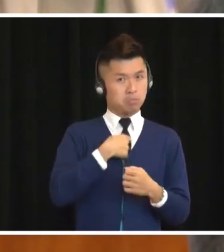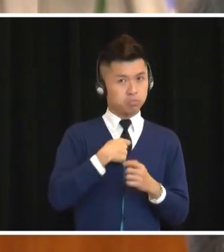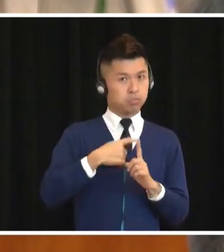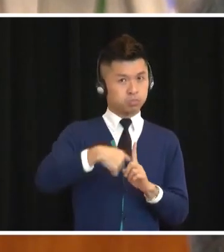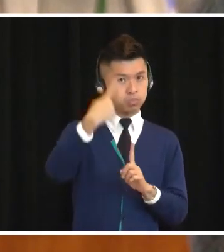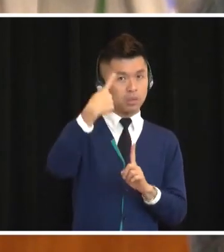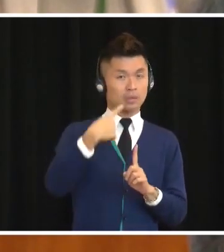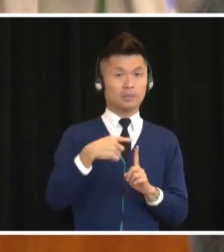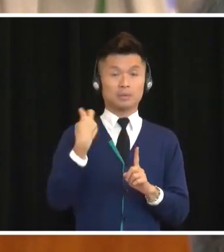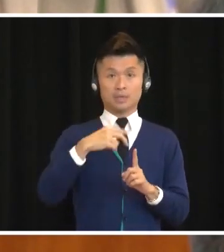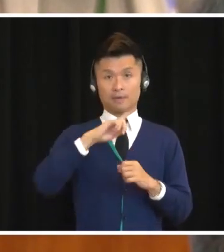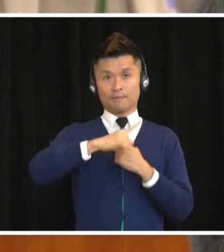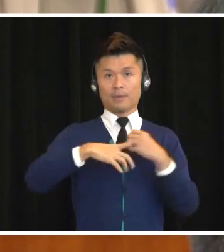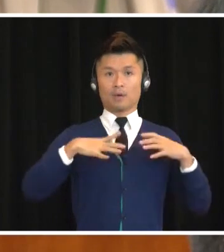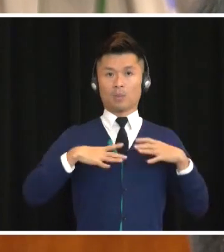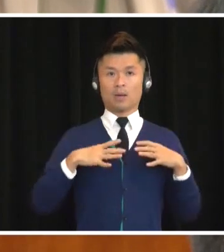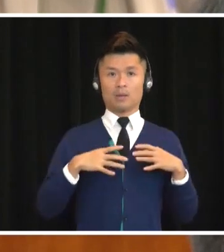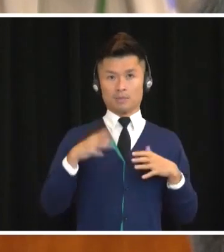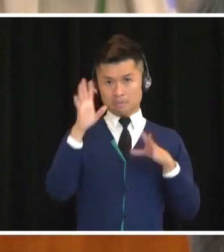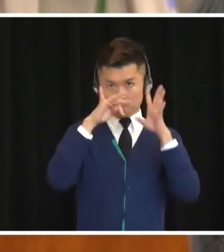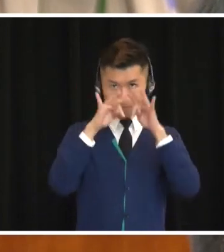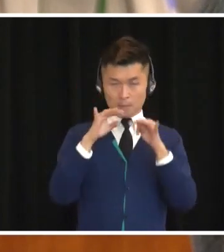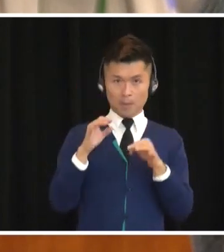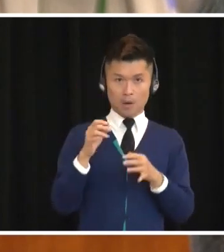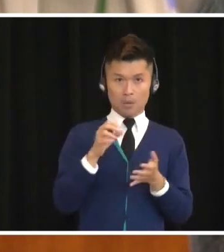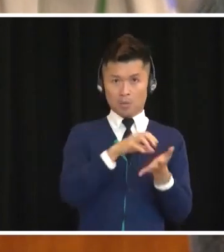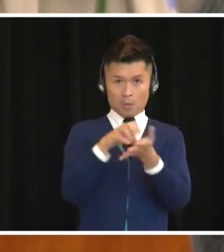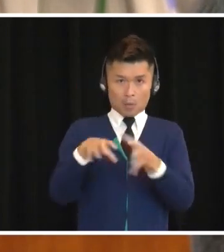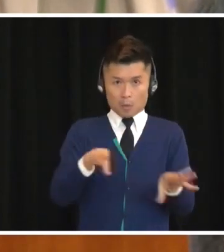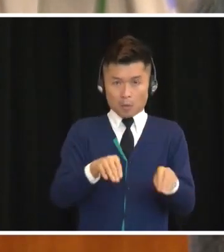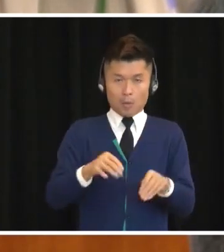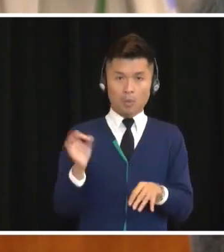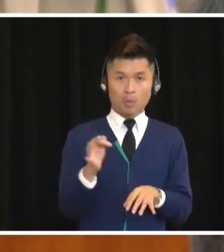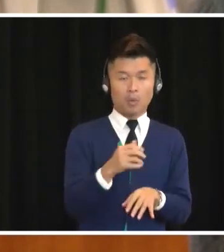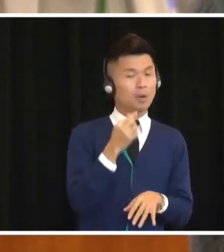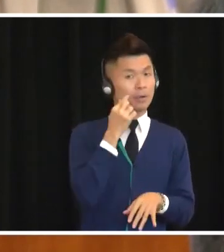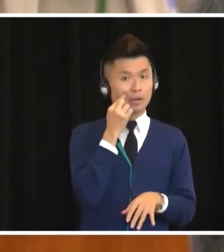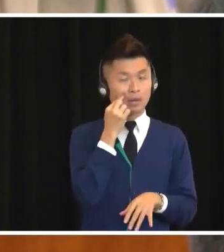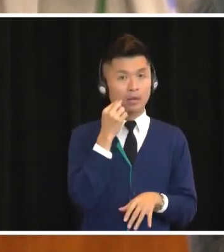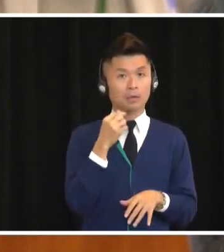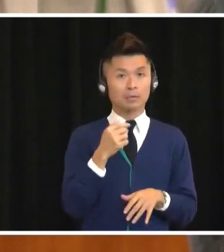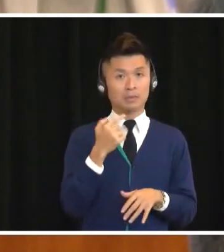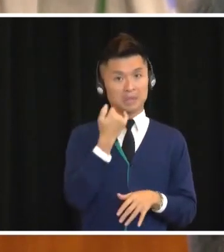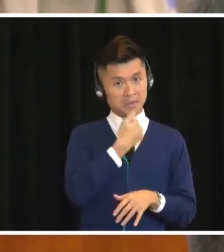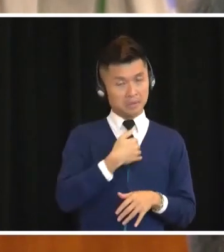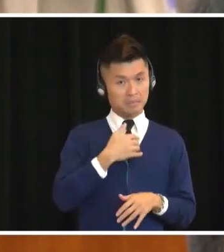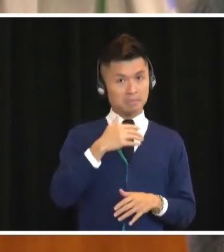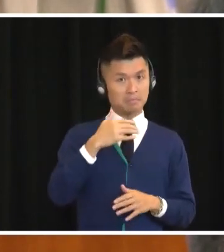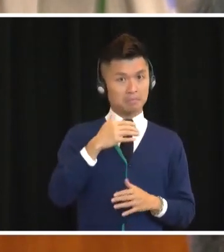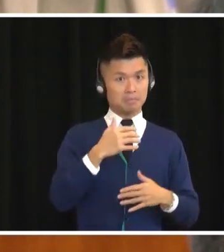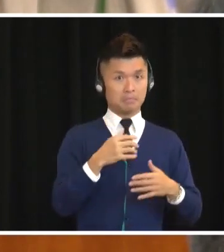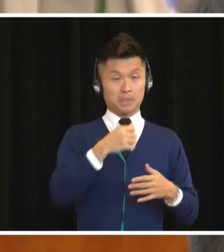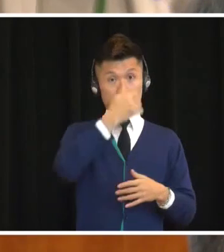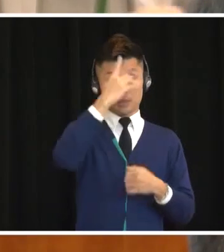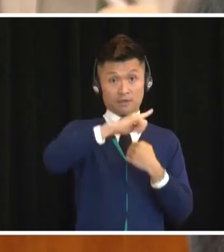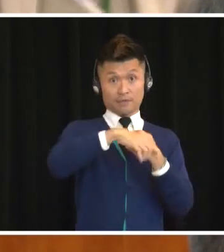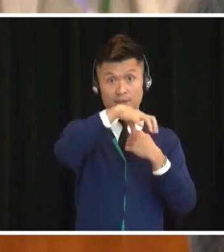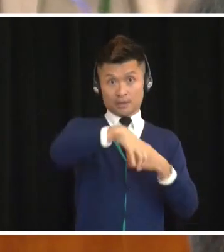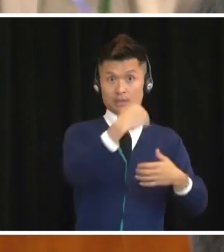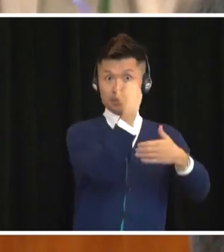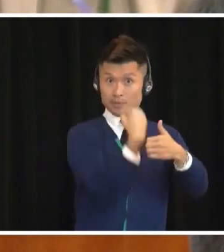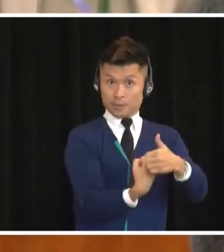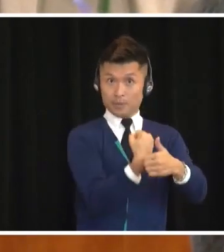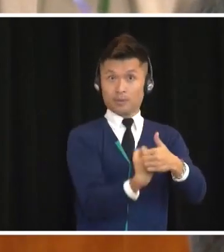child needs to be protected and the judge is not able to finish collecting the evidence very soon, then it's possible